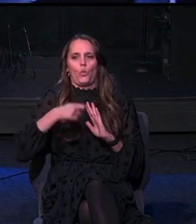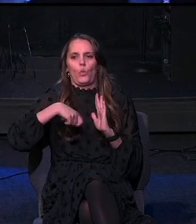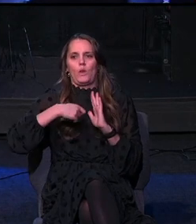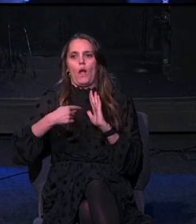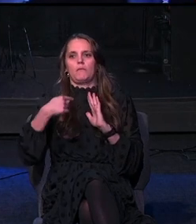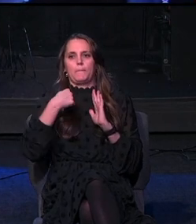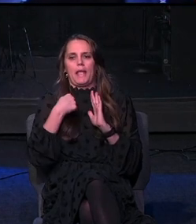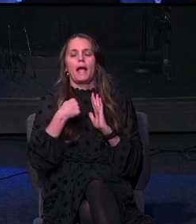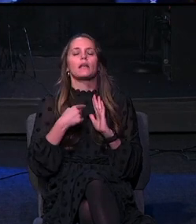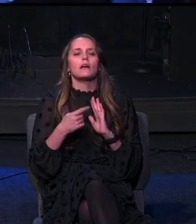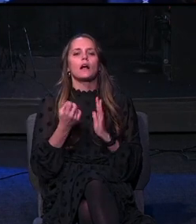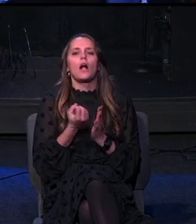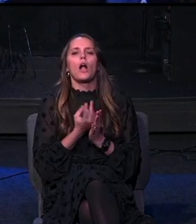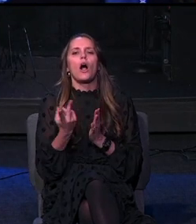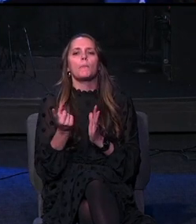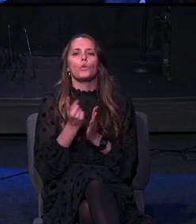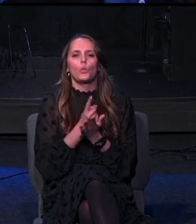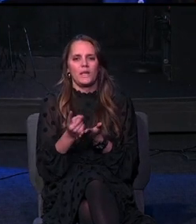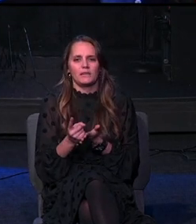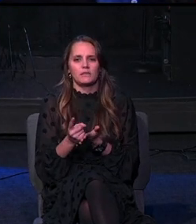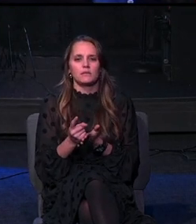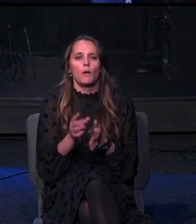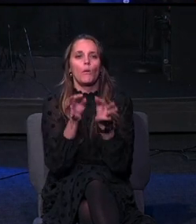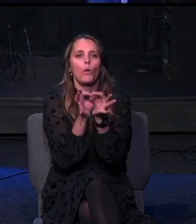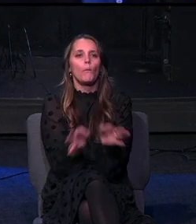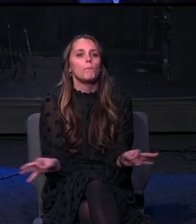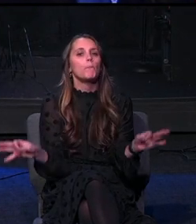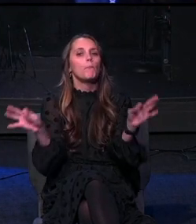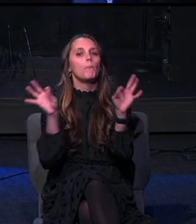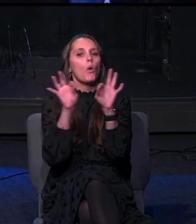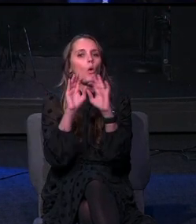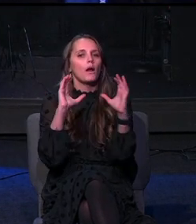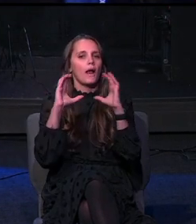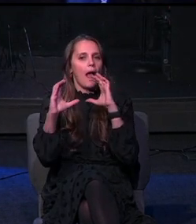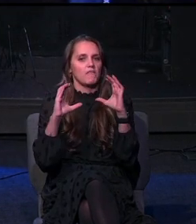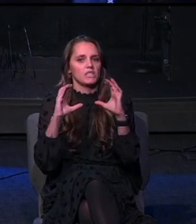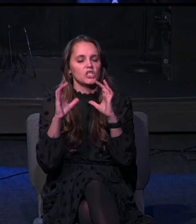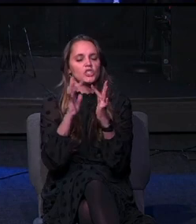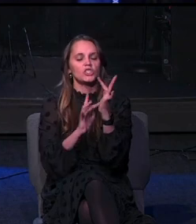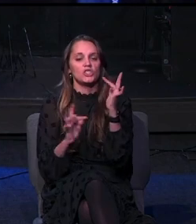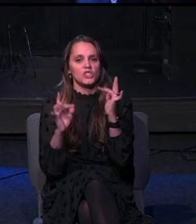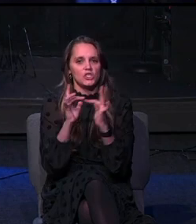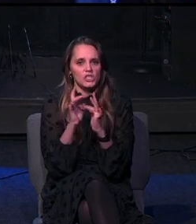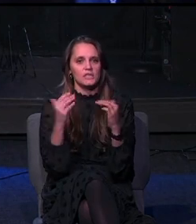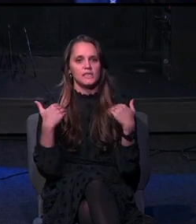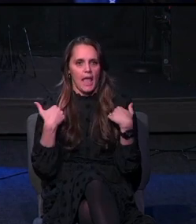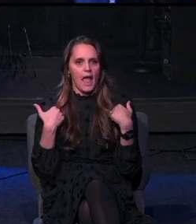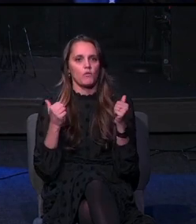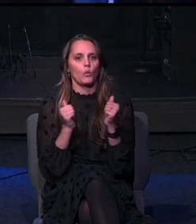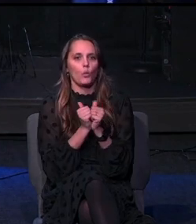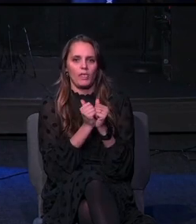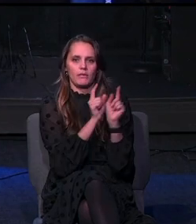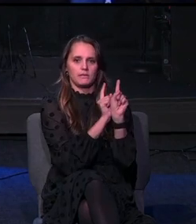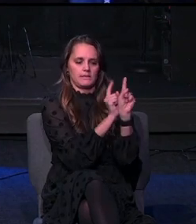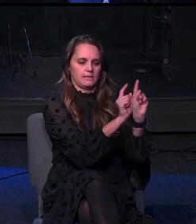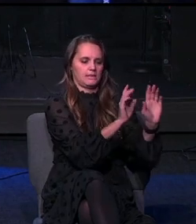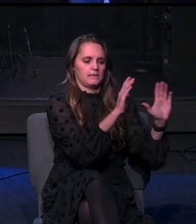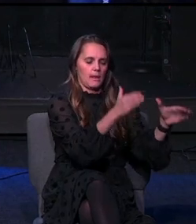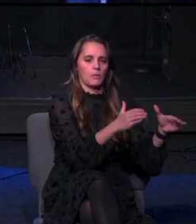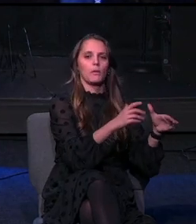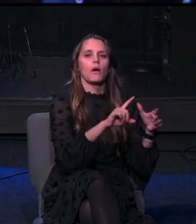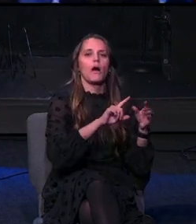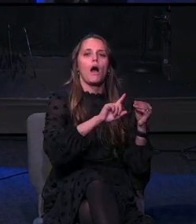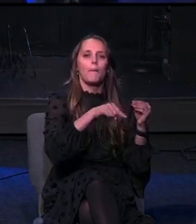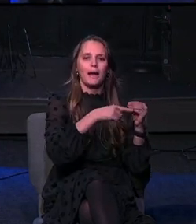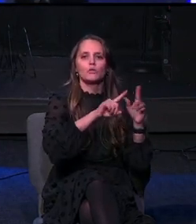back a couple weeks, and there's a really important conversation that Jesus has with his disciples about starting the church. And here's